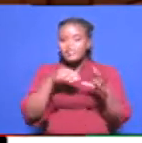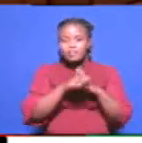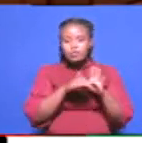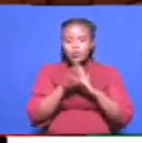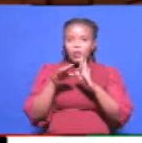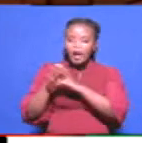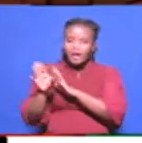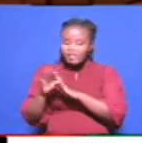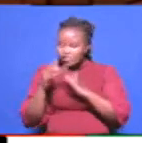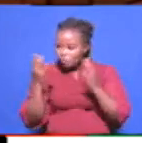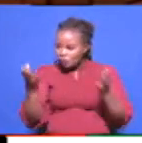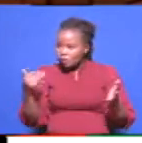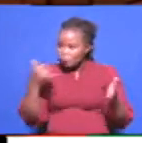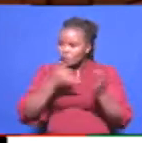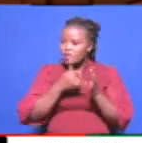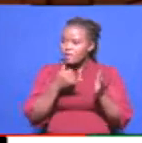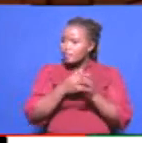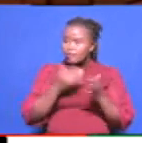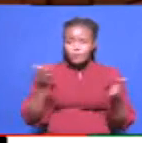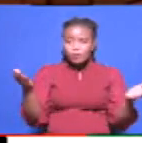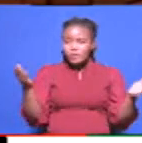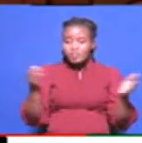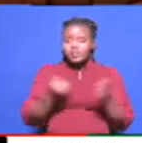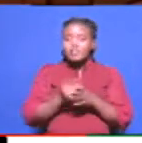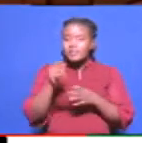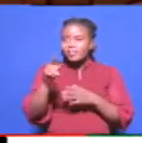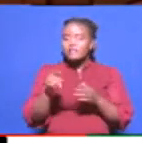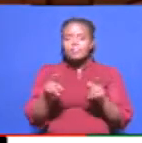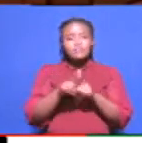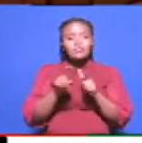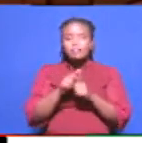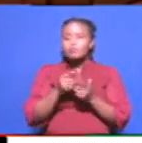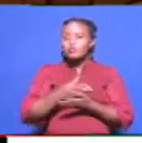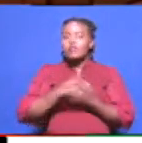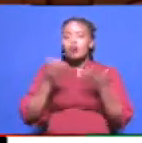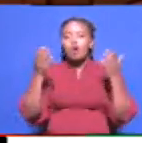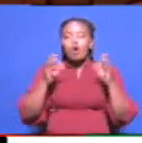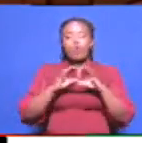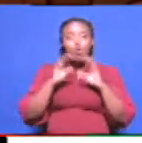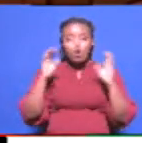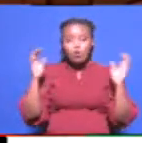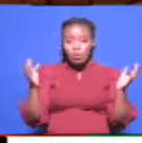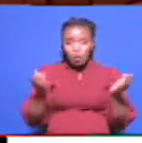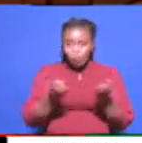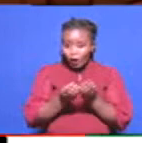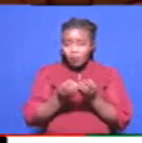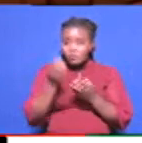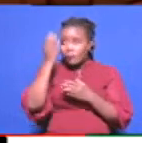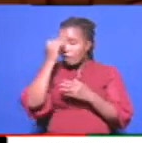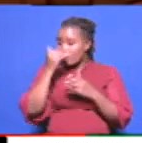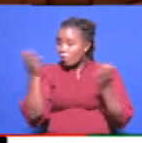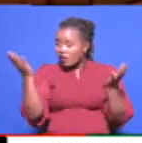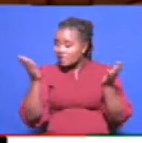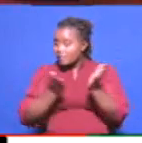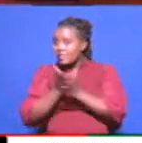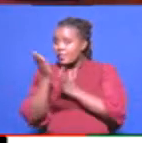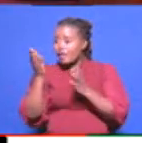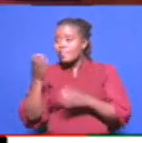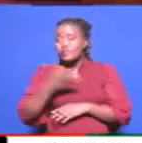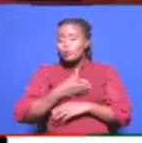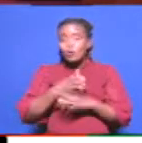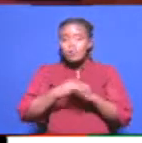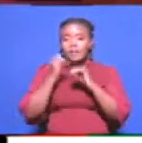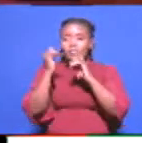included, you know, it's like denying the whole world, as far as I'm concerned, Mr. Speaker, because the right of an individual is very, very, very, very important.